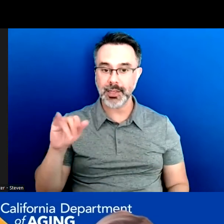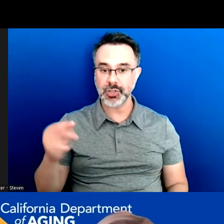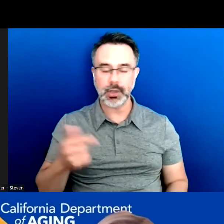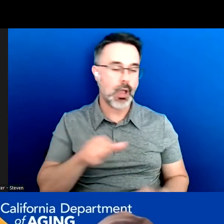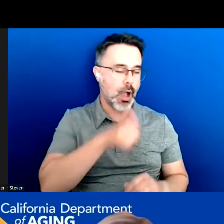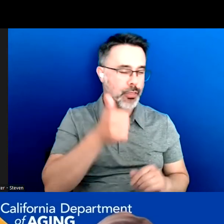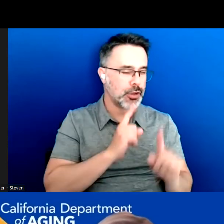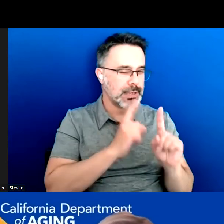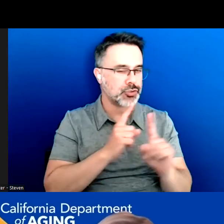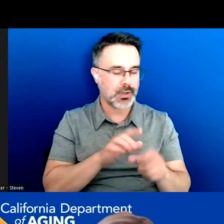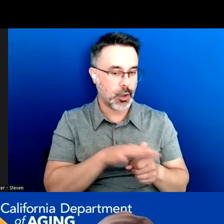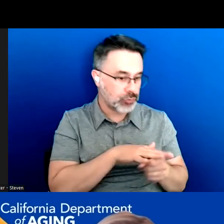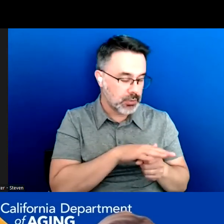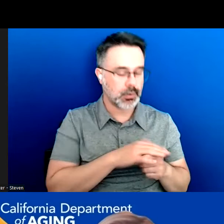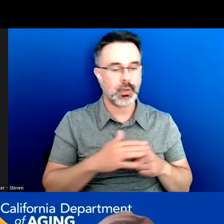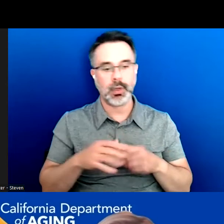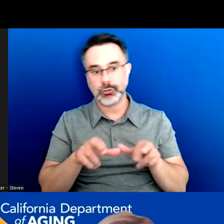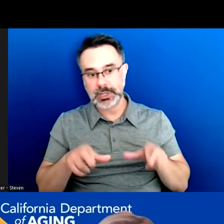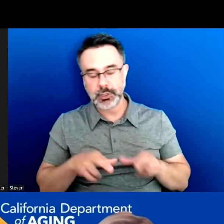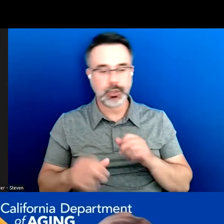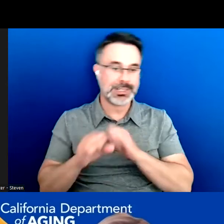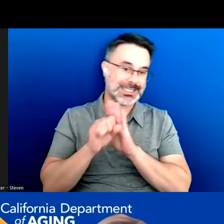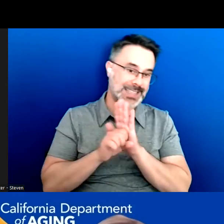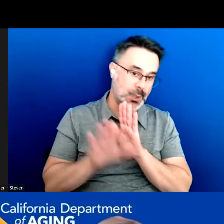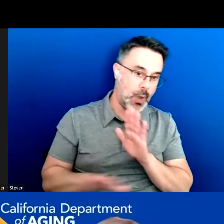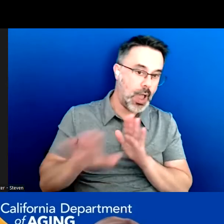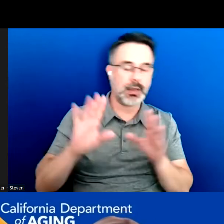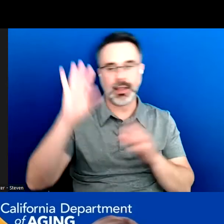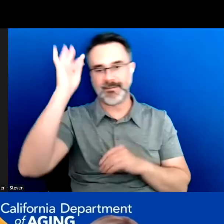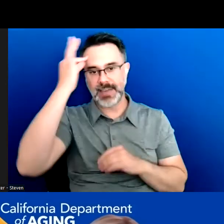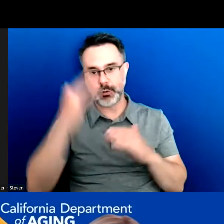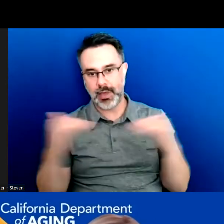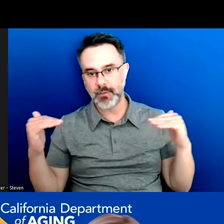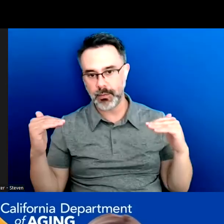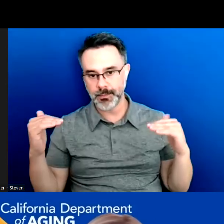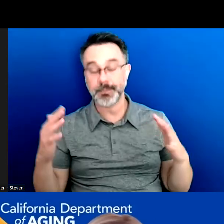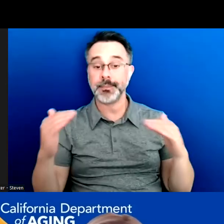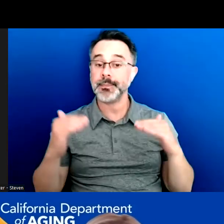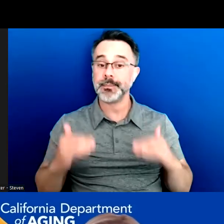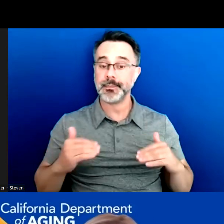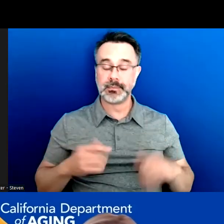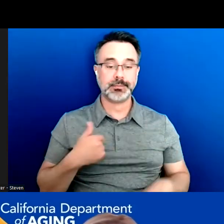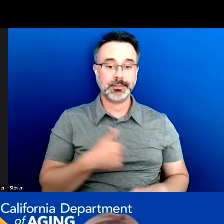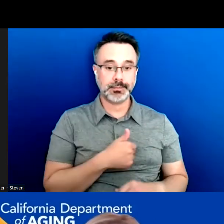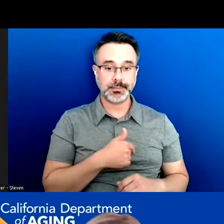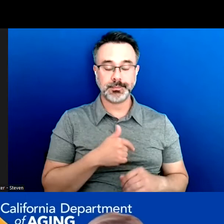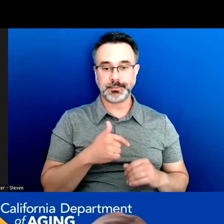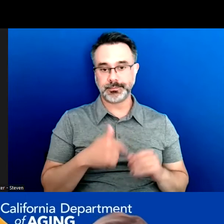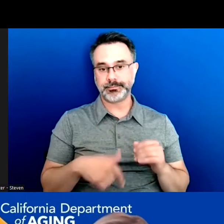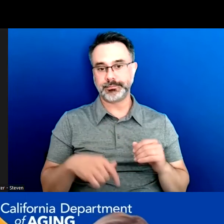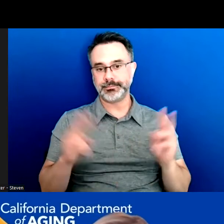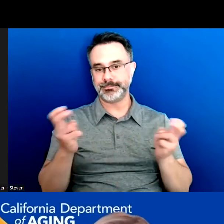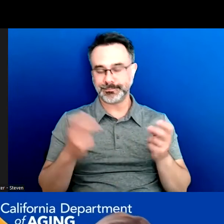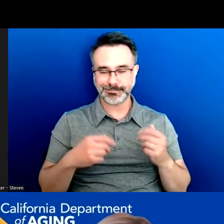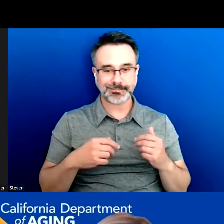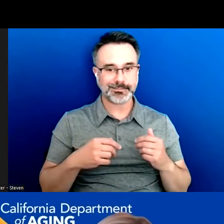locally, regionally, statewide, and at the federal level. And finally, the adage, nothing about